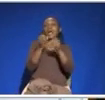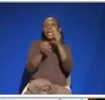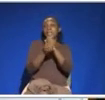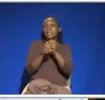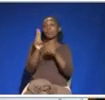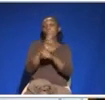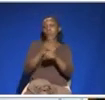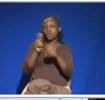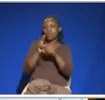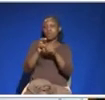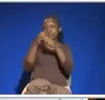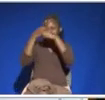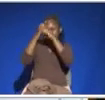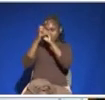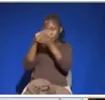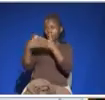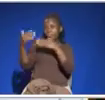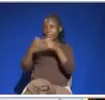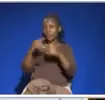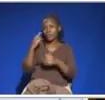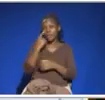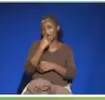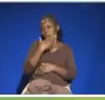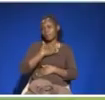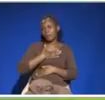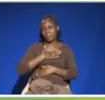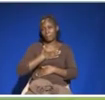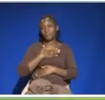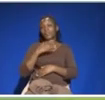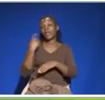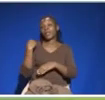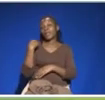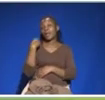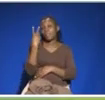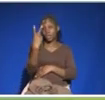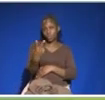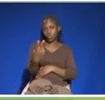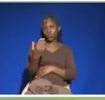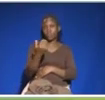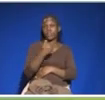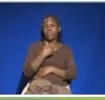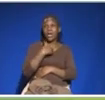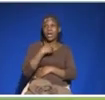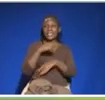they cannot be seen with our naked eyes. Number two, they are unicellular.